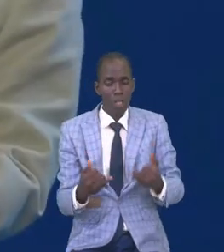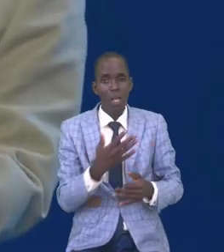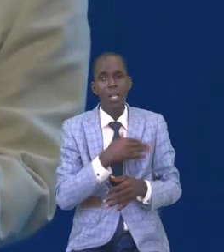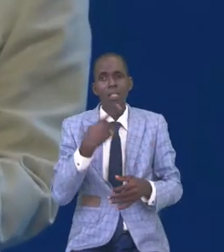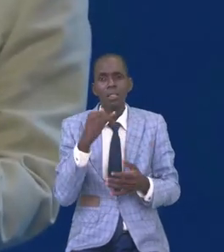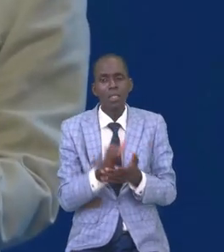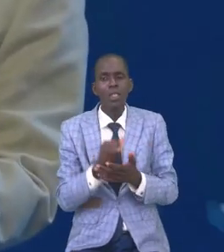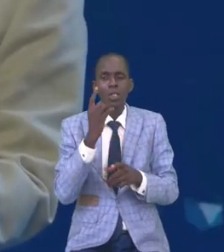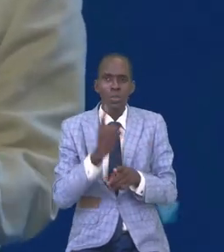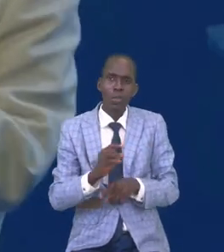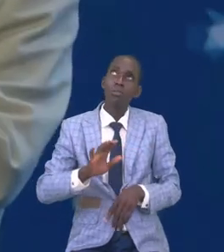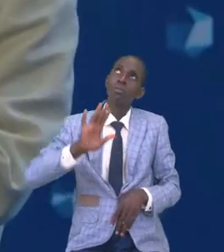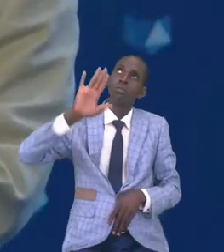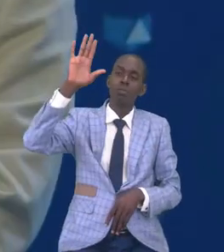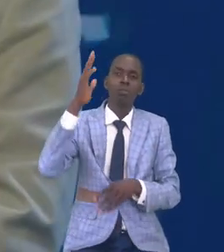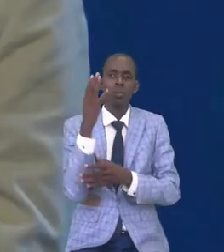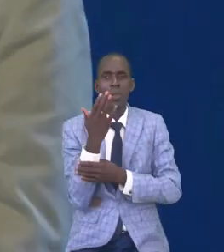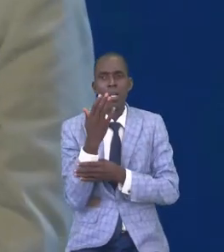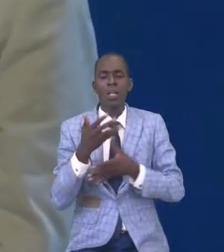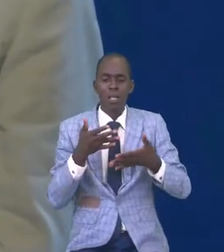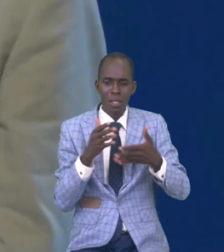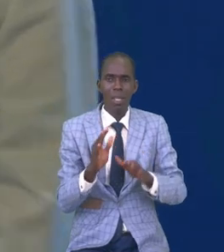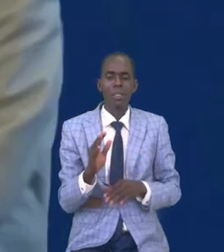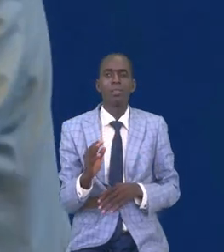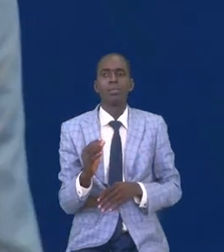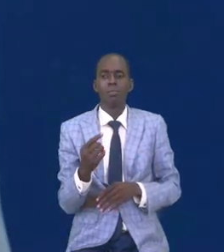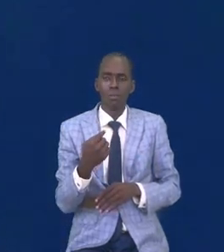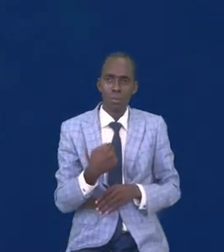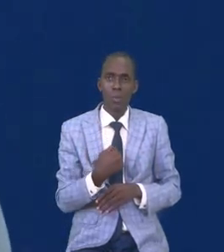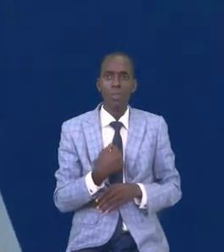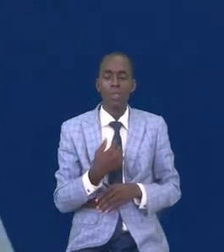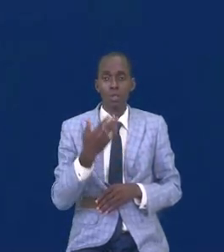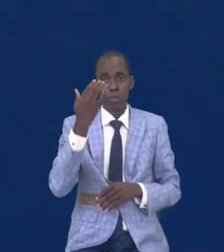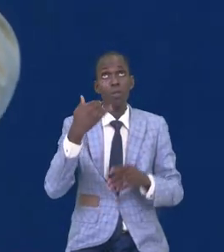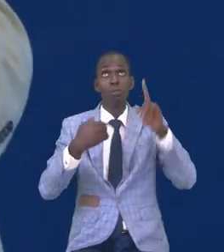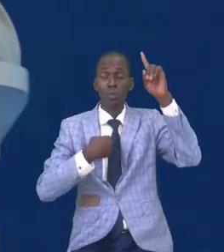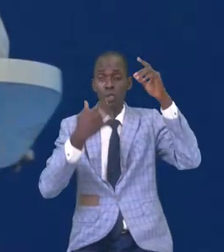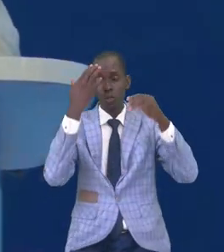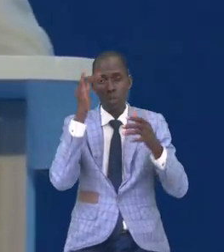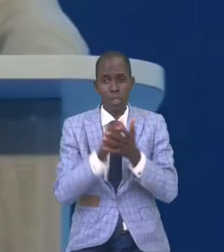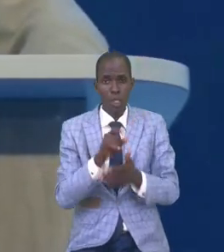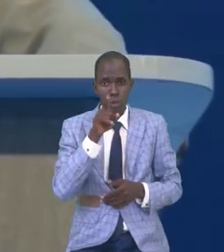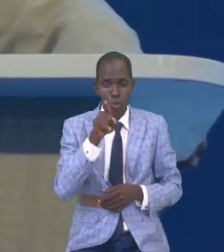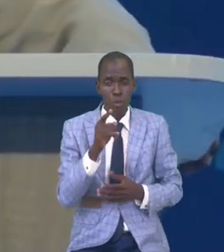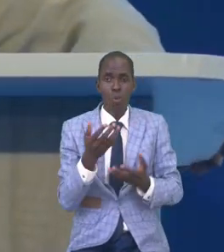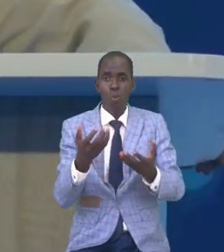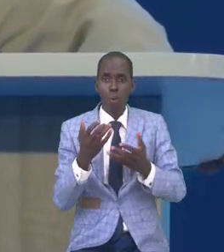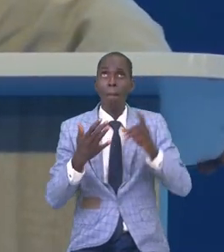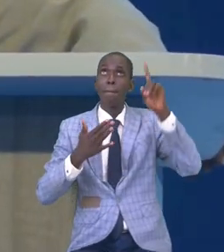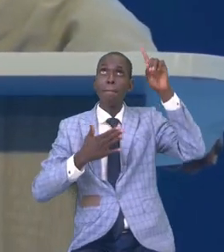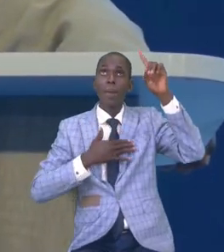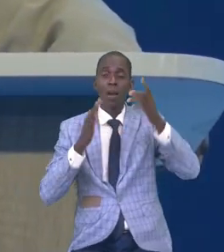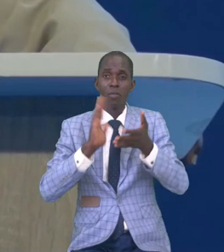just raise up your hand. "Let me know that you want my forgiveness,